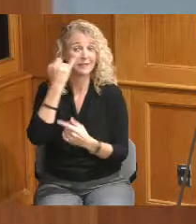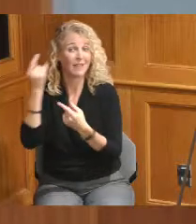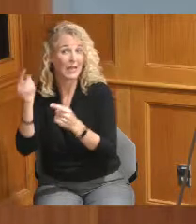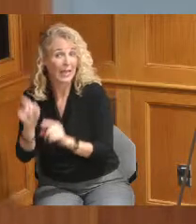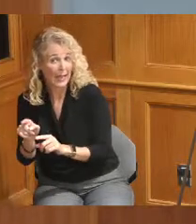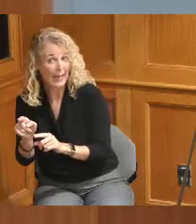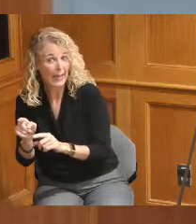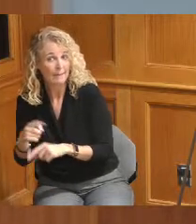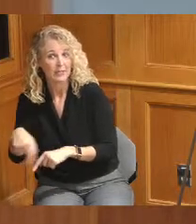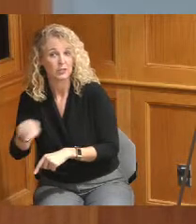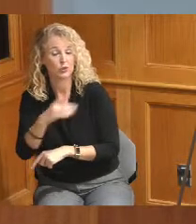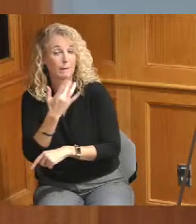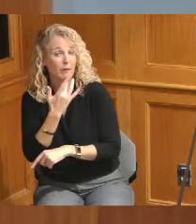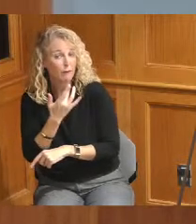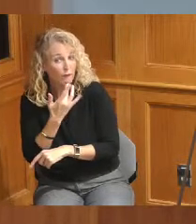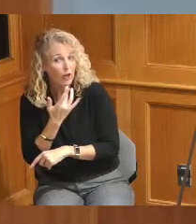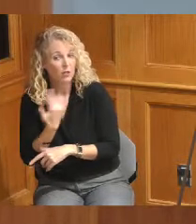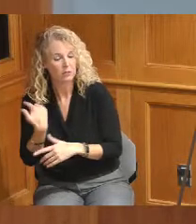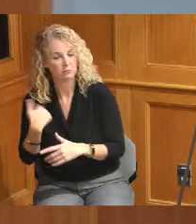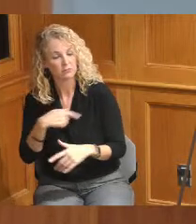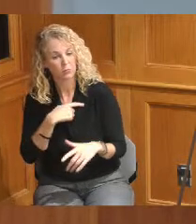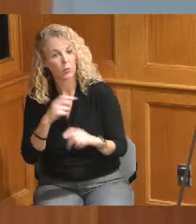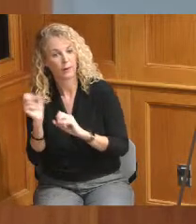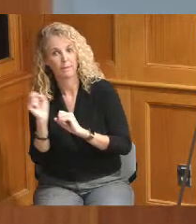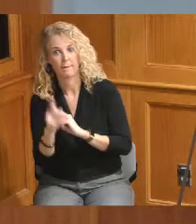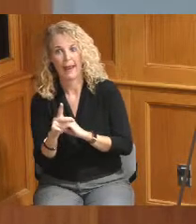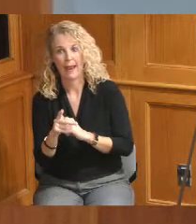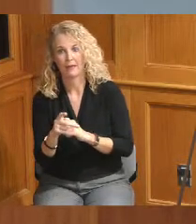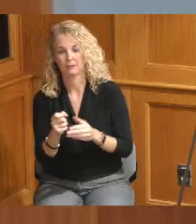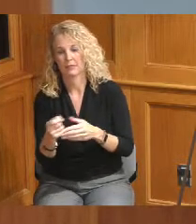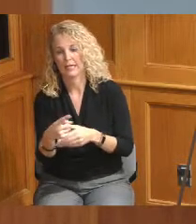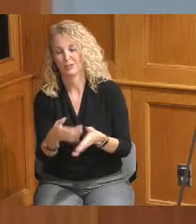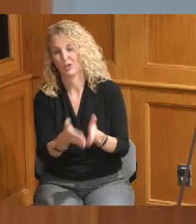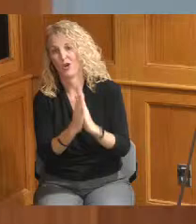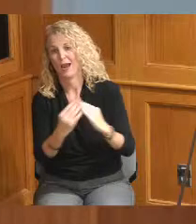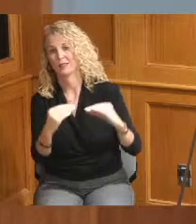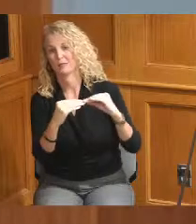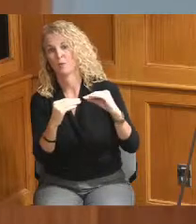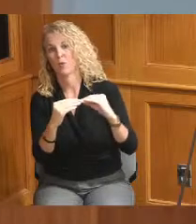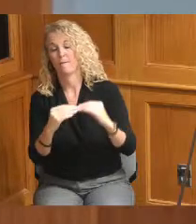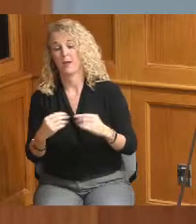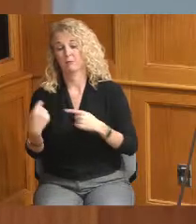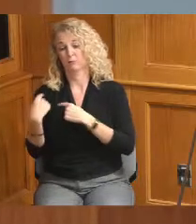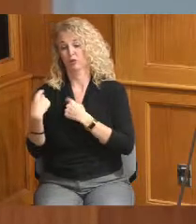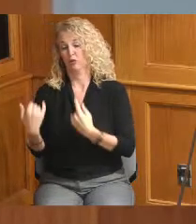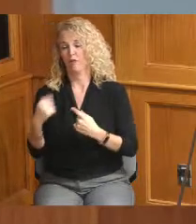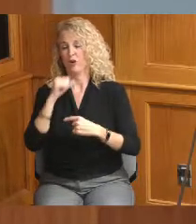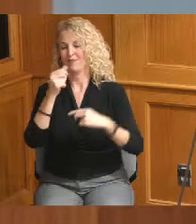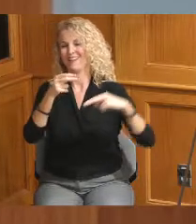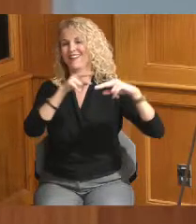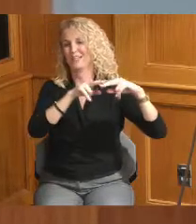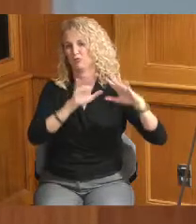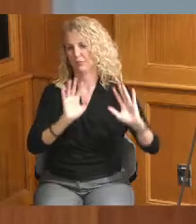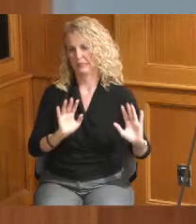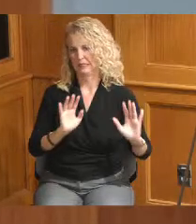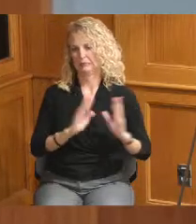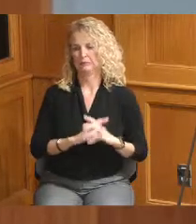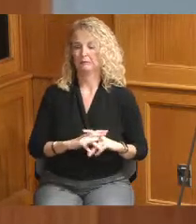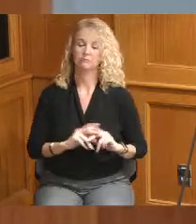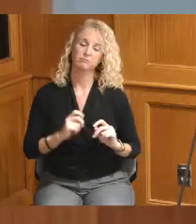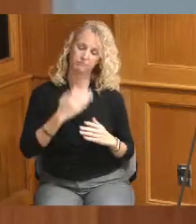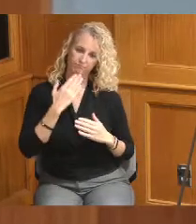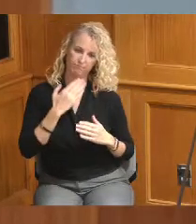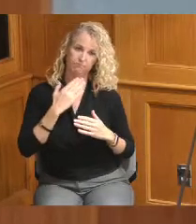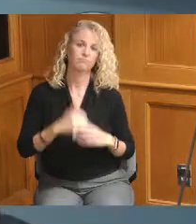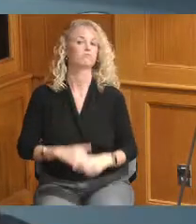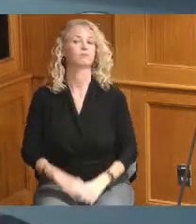commission, that the board desires, we could certainly look at lowering it. We just didn't increase it this year. So, Thank you. thank